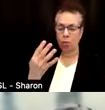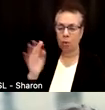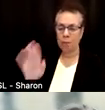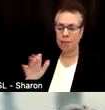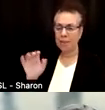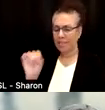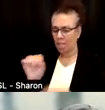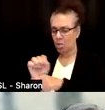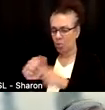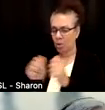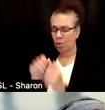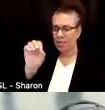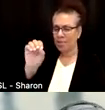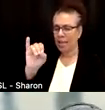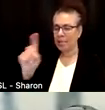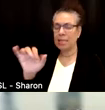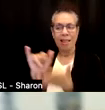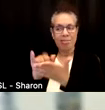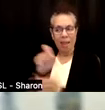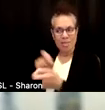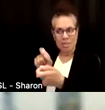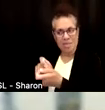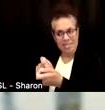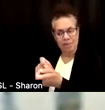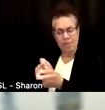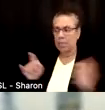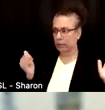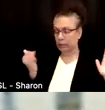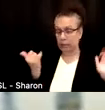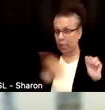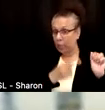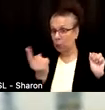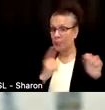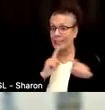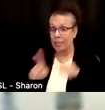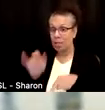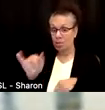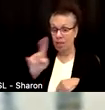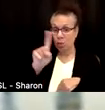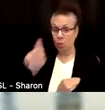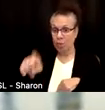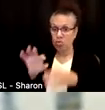EID? That sounds very specific. We weren't sure if anybody on this panel could answer that question.